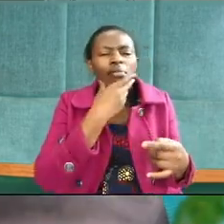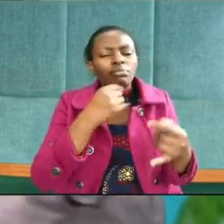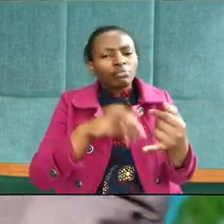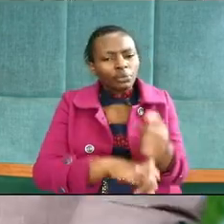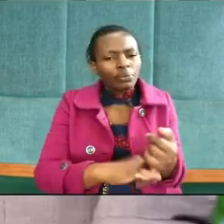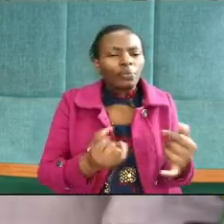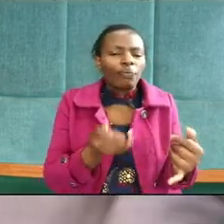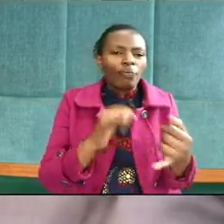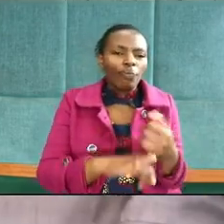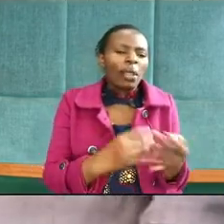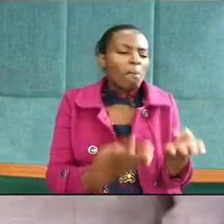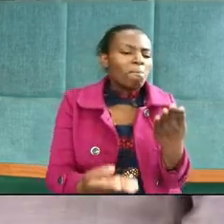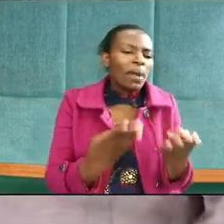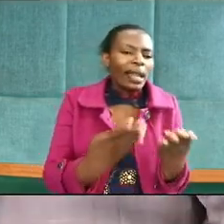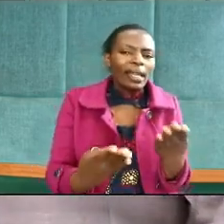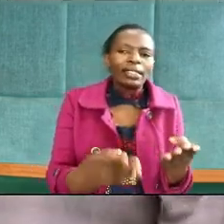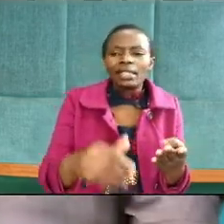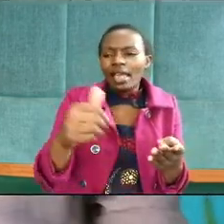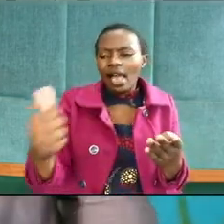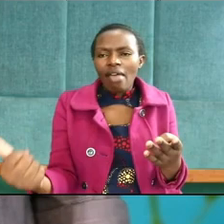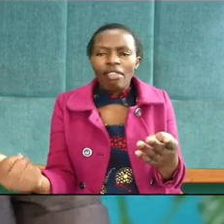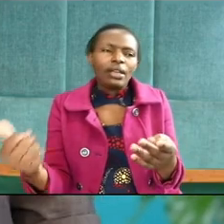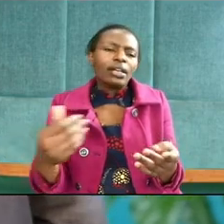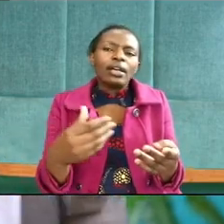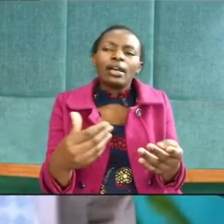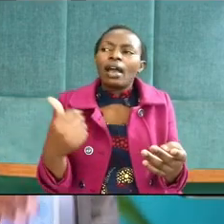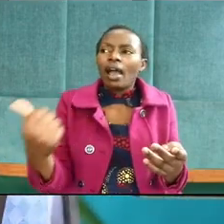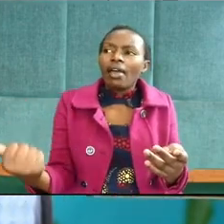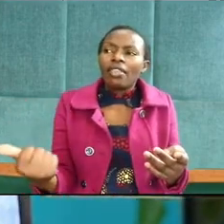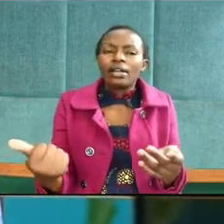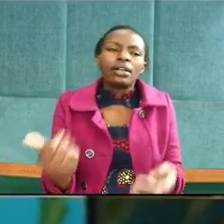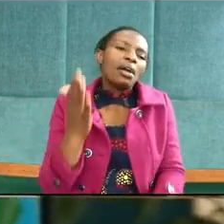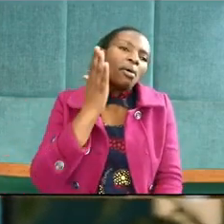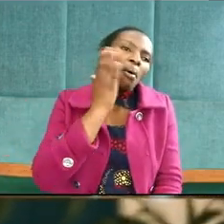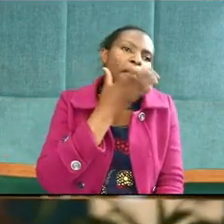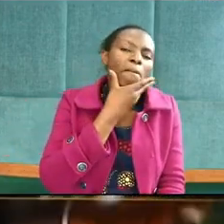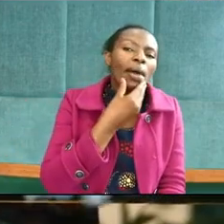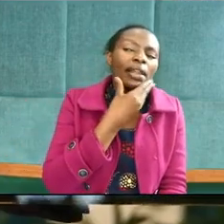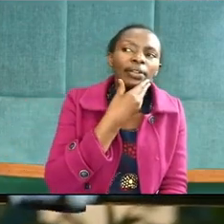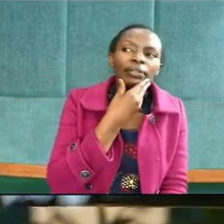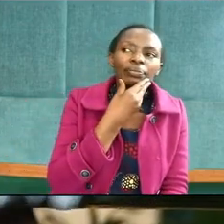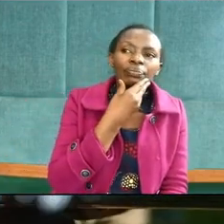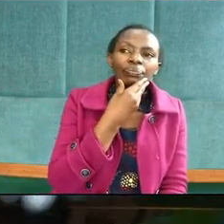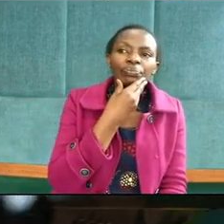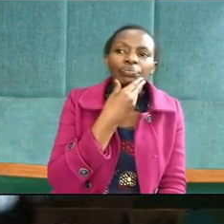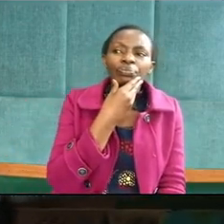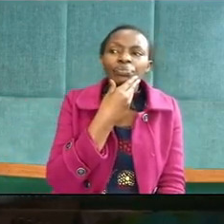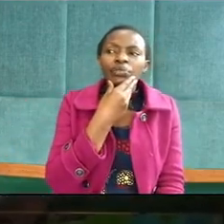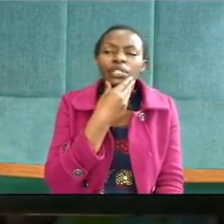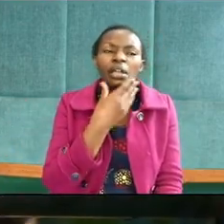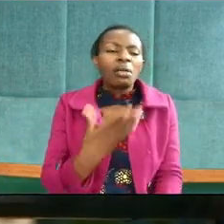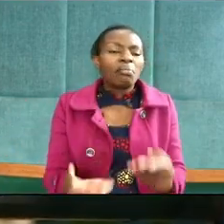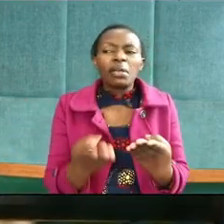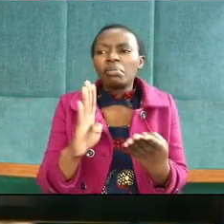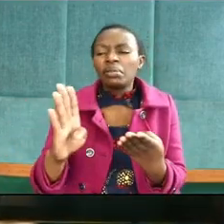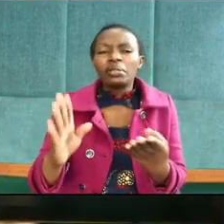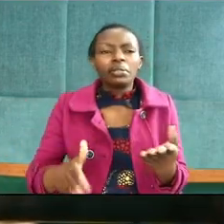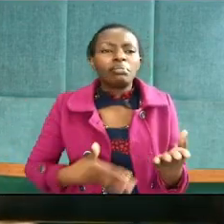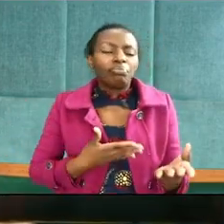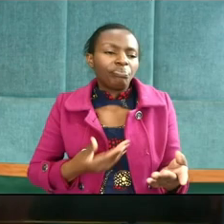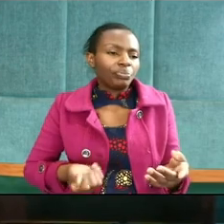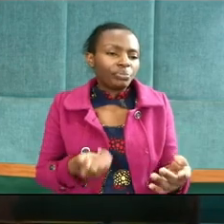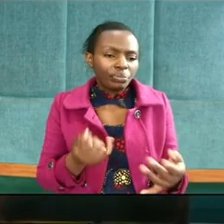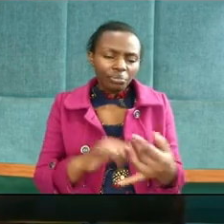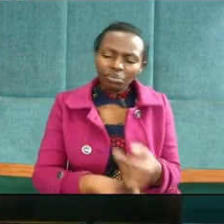other spouse. Let me tell you about the balance from, I wish my wife was here so that she could tell us